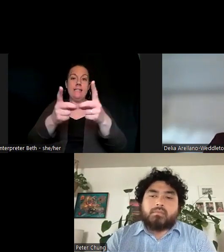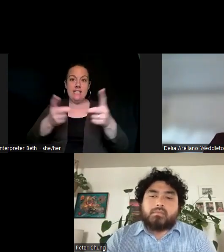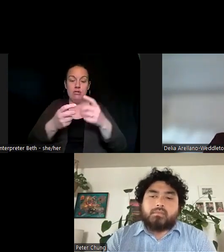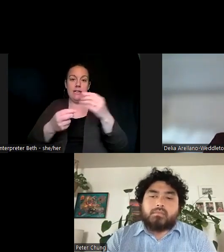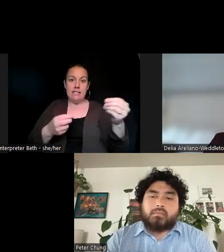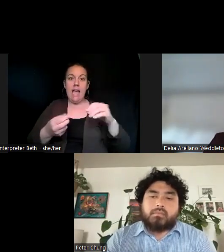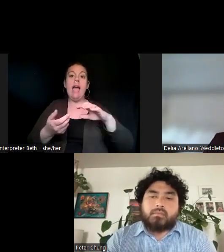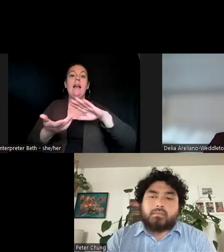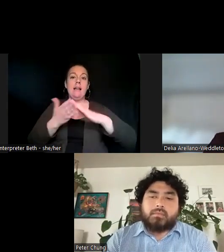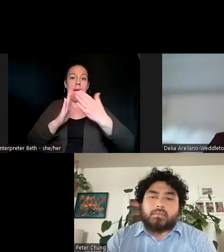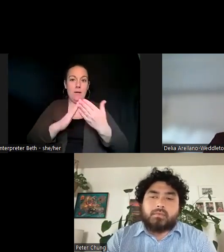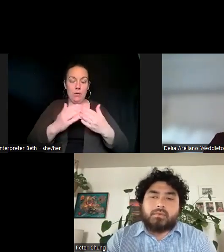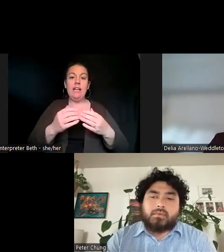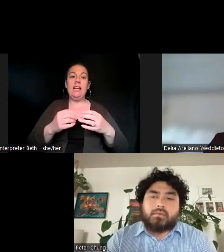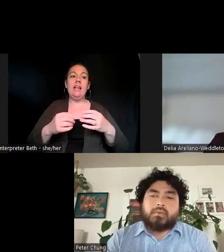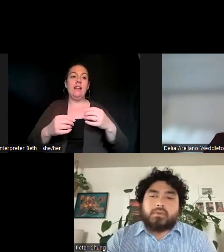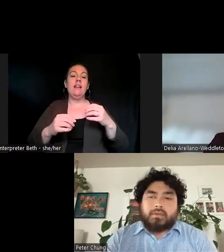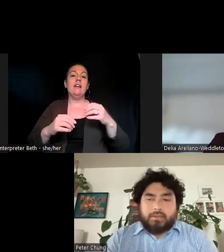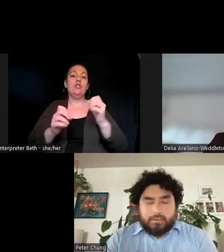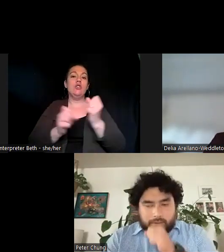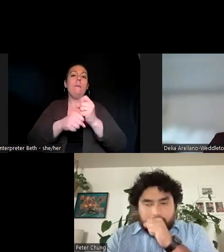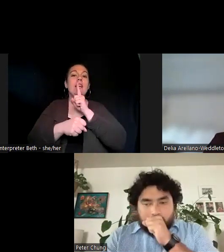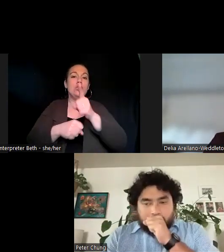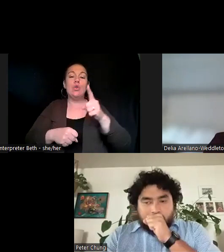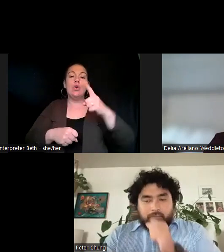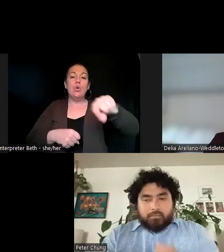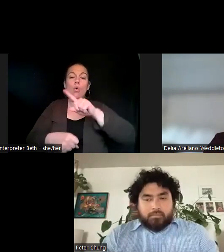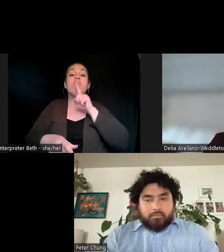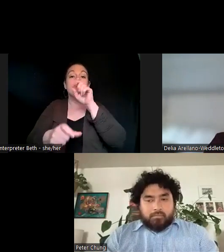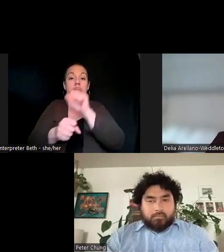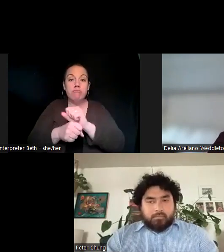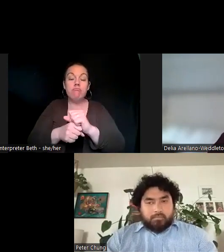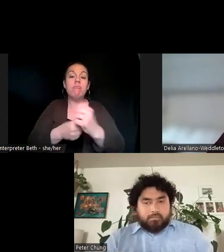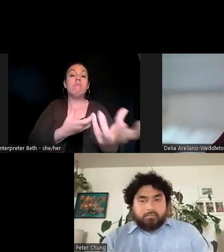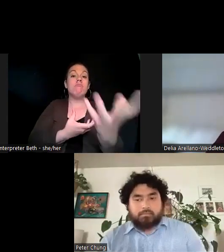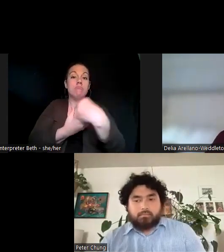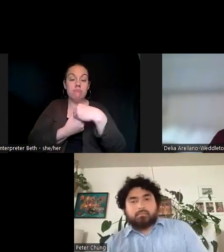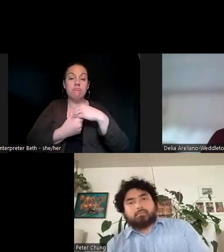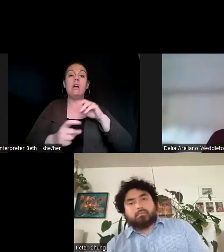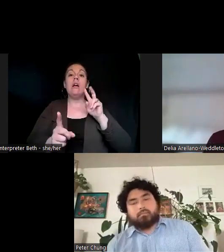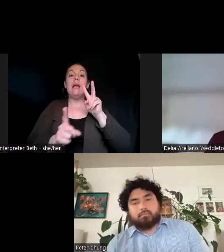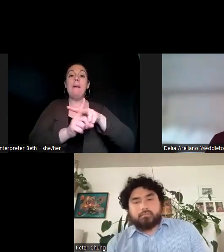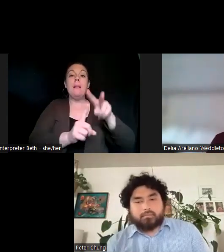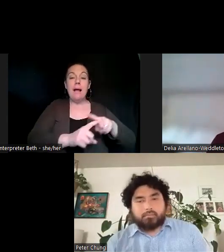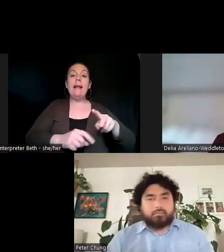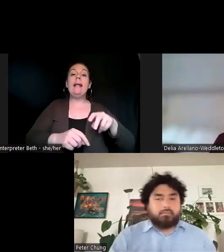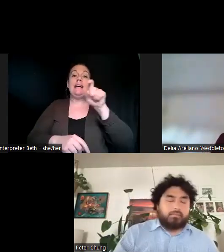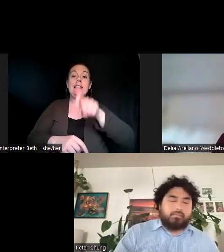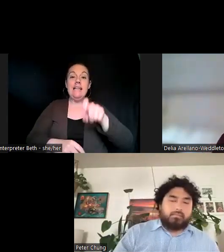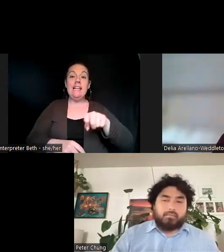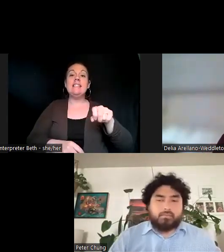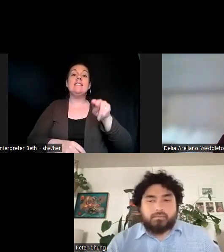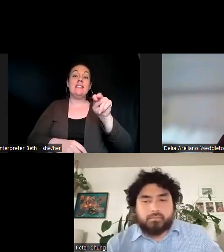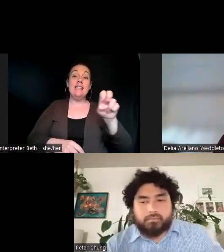in your community, rather than just sort of guessing what those needs are. Sort of actually getting a sense of what students' families need is going to be really important to make